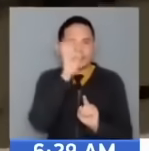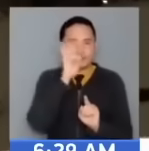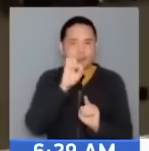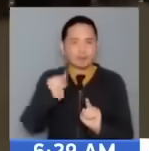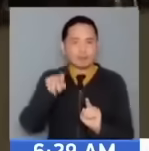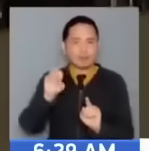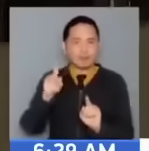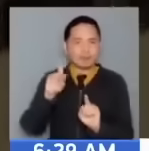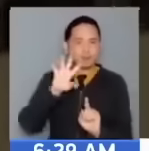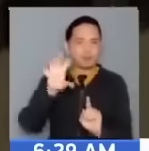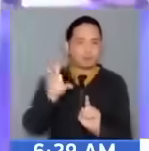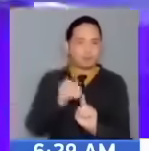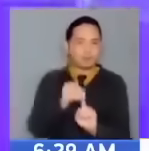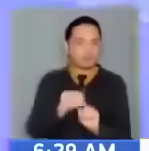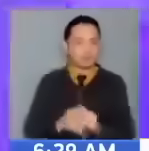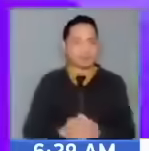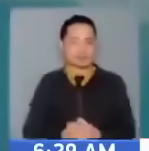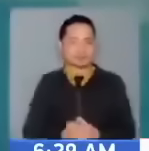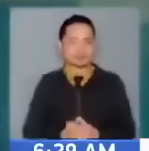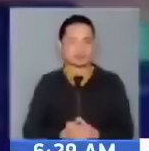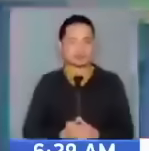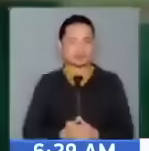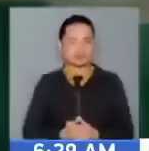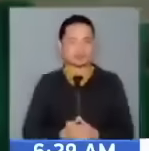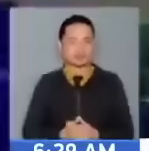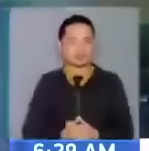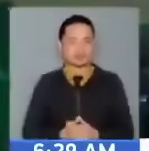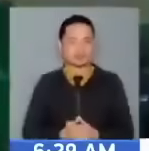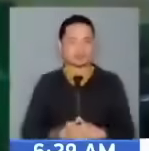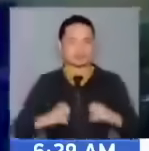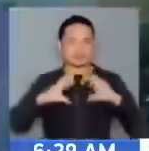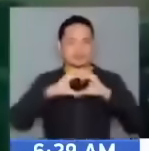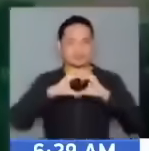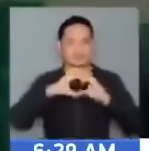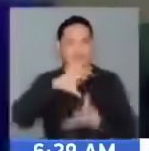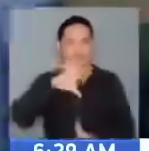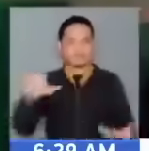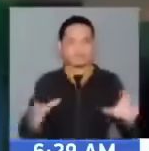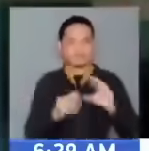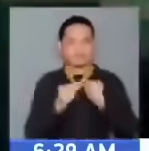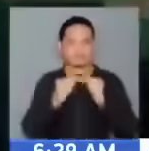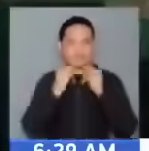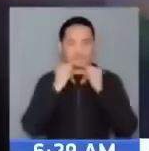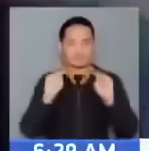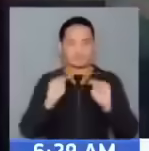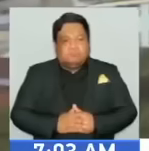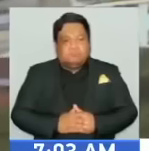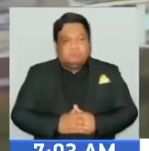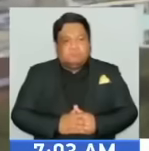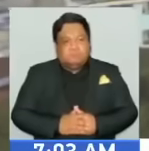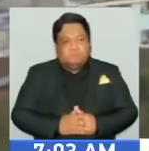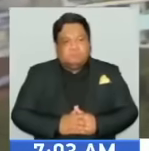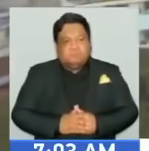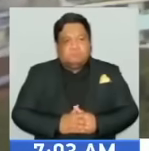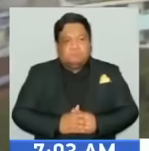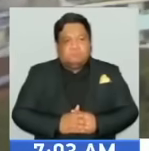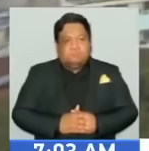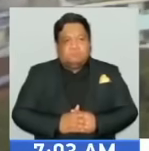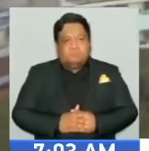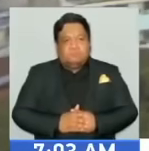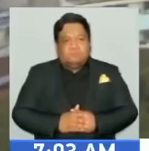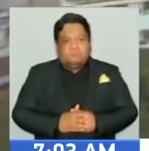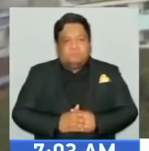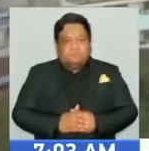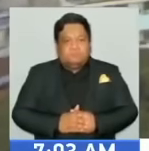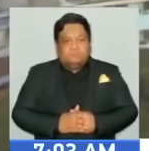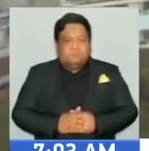balita. Katatibayan, Aubrey Carampel para sa GMA Integrated News. Ilang linggo nang